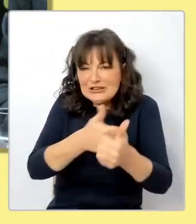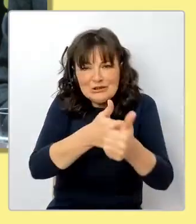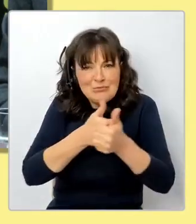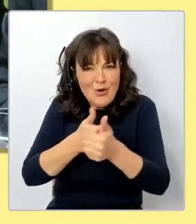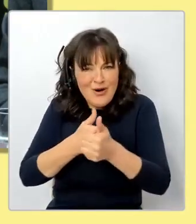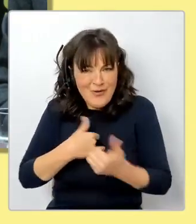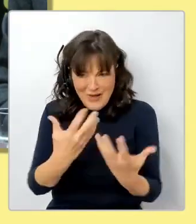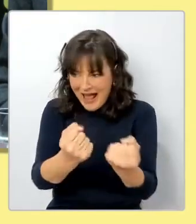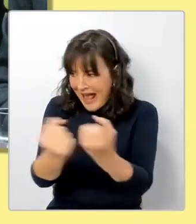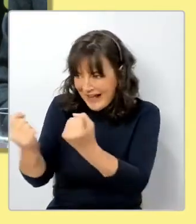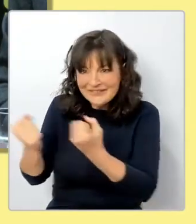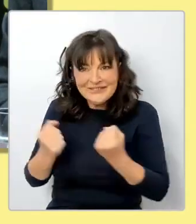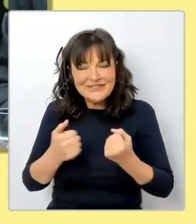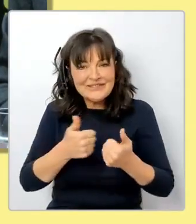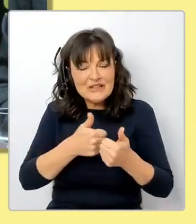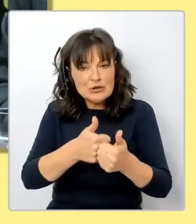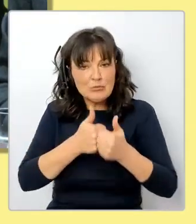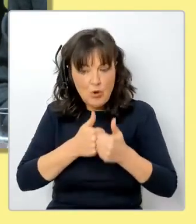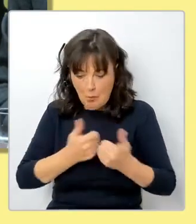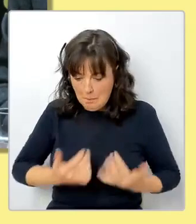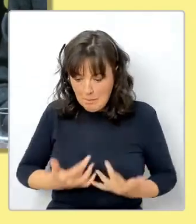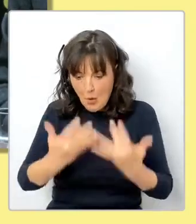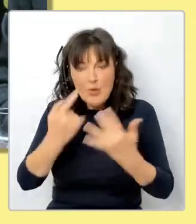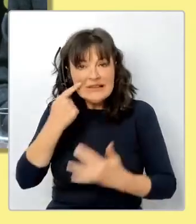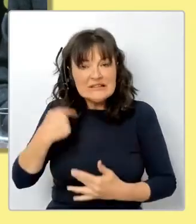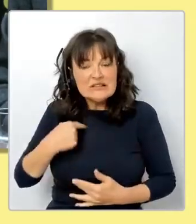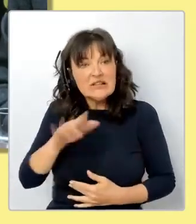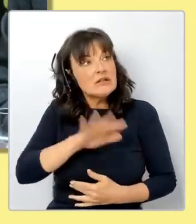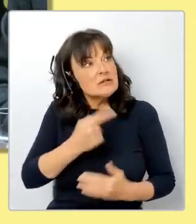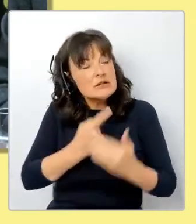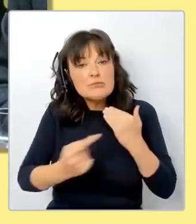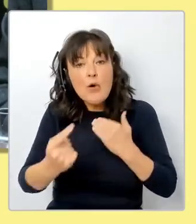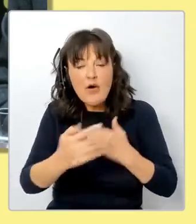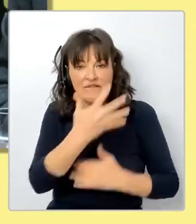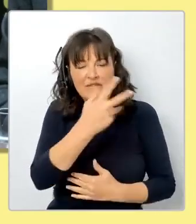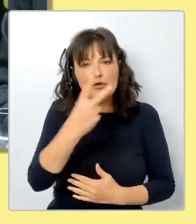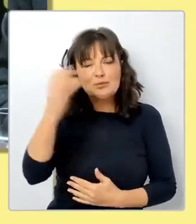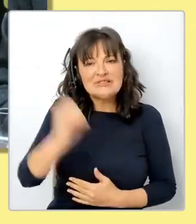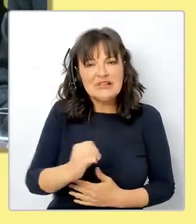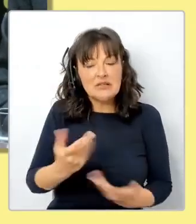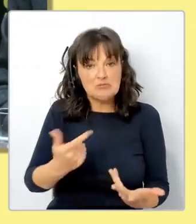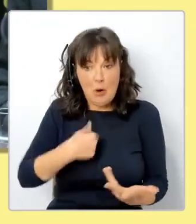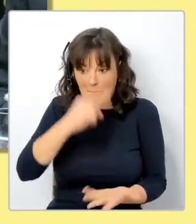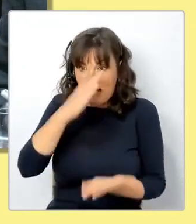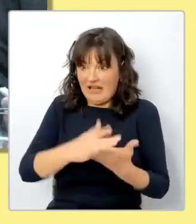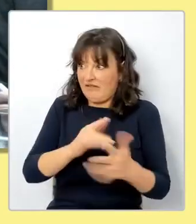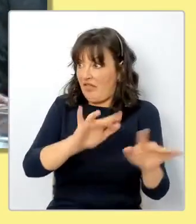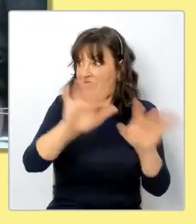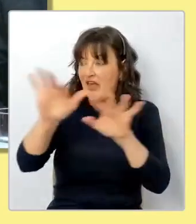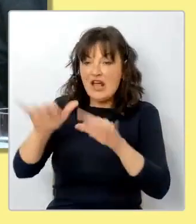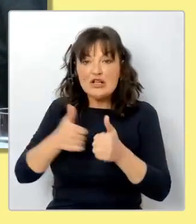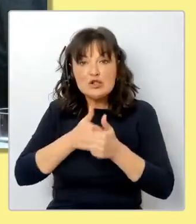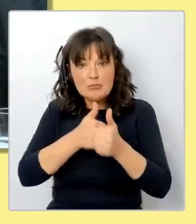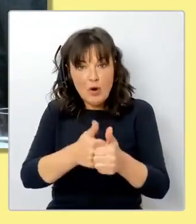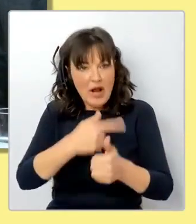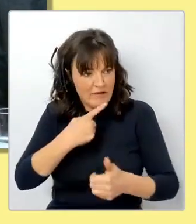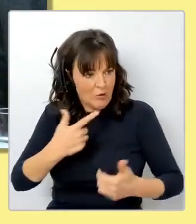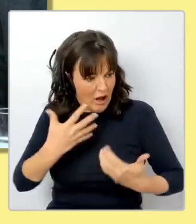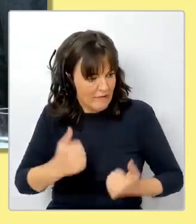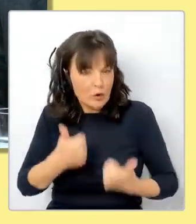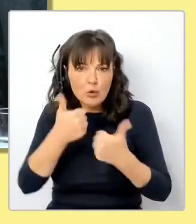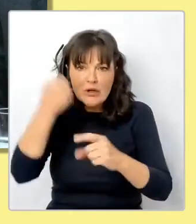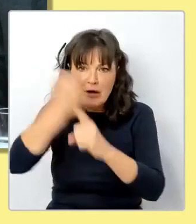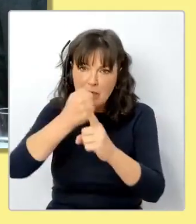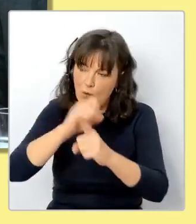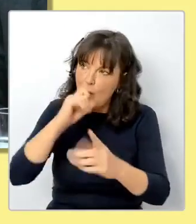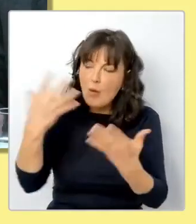out yesterday putting support for independence at 52%. So I believe the support is there, and if we run a good campaign, we will win that.